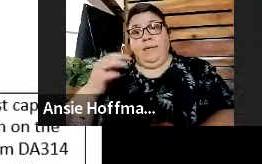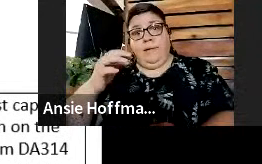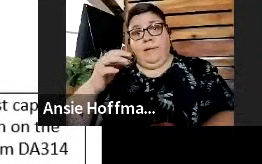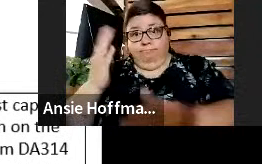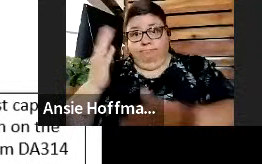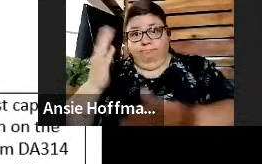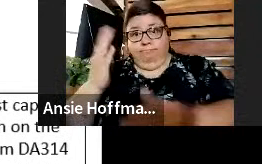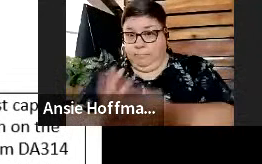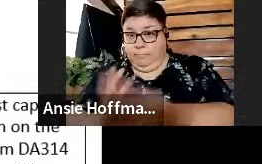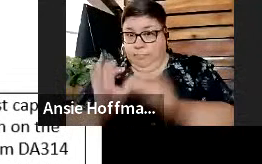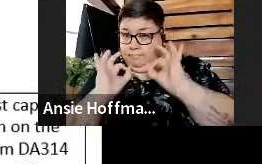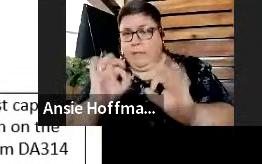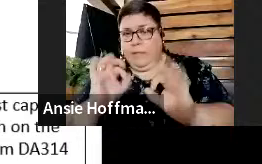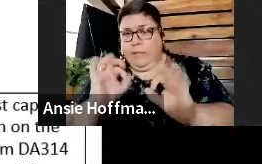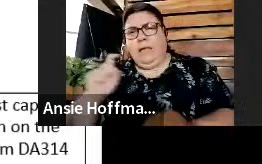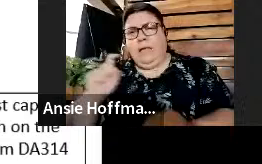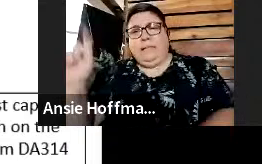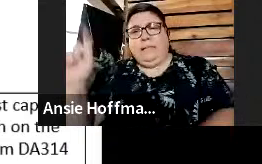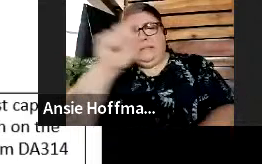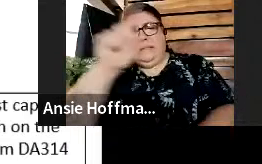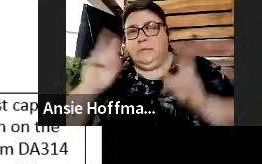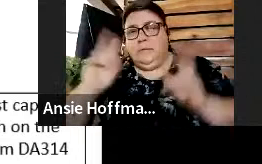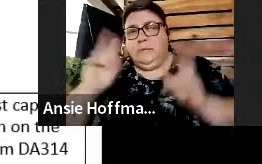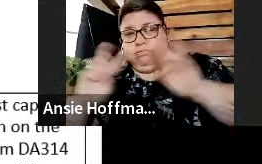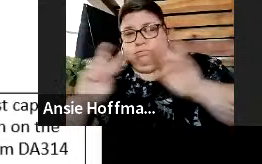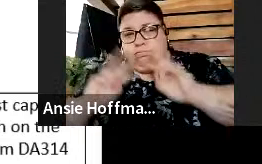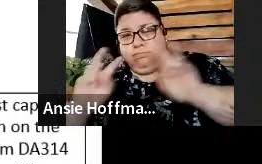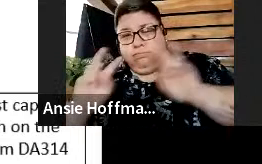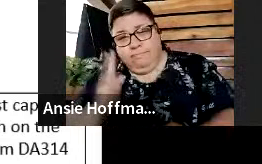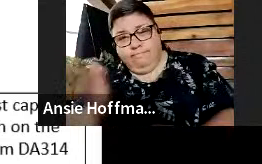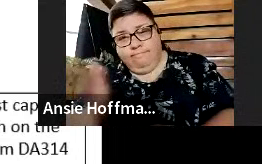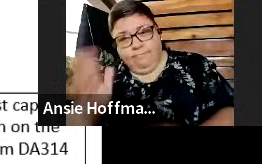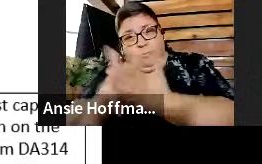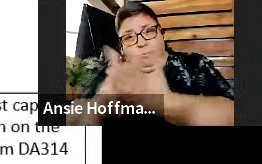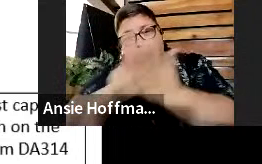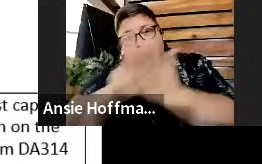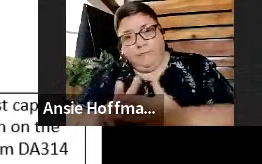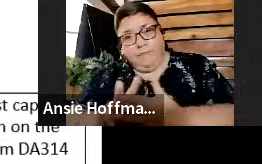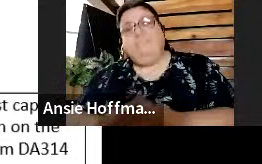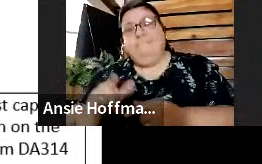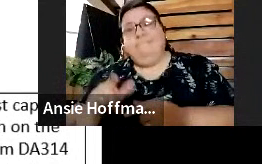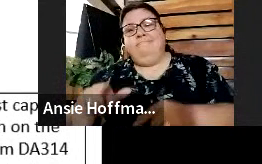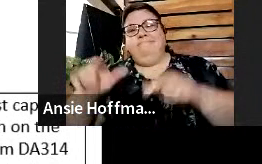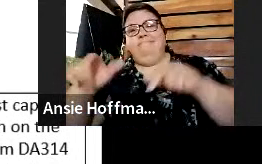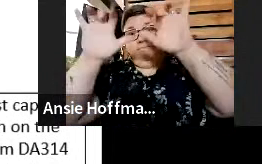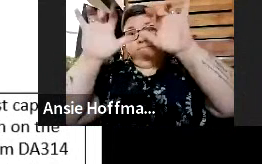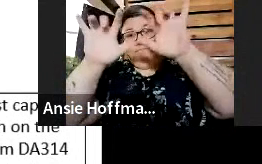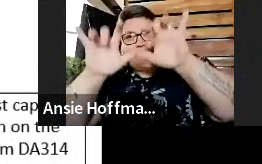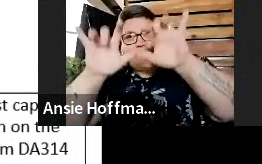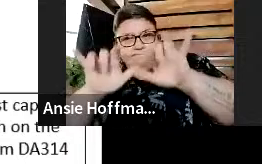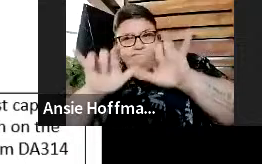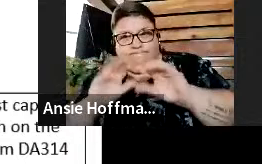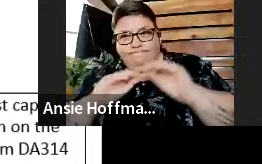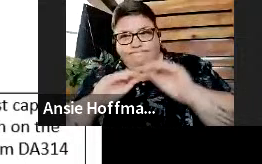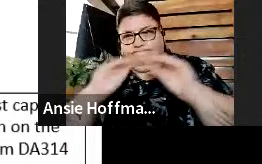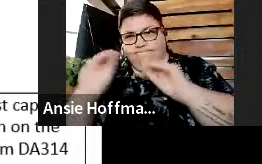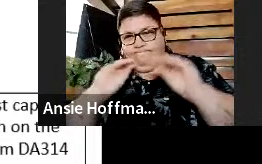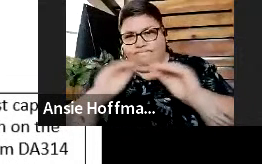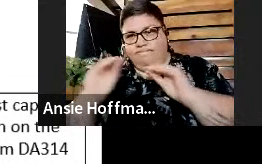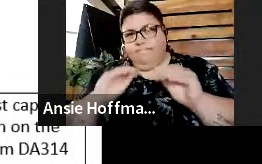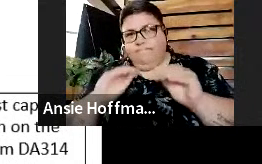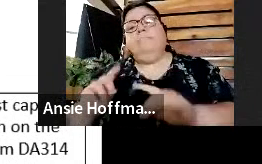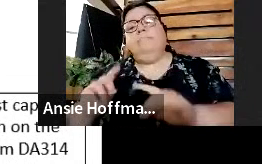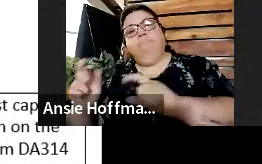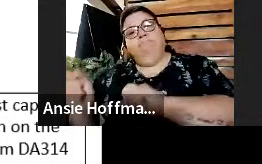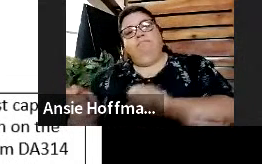the classification is issued, the information is then captured in the D8314 routed back to the branch